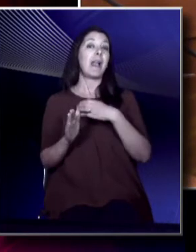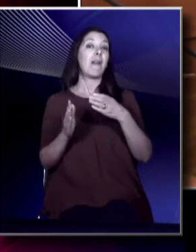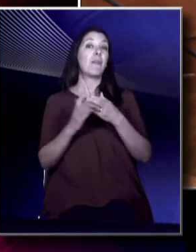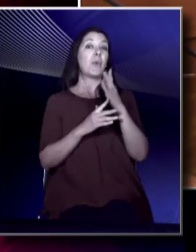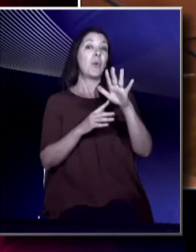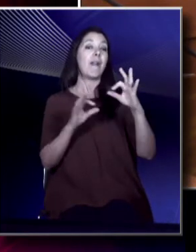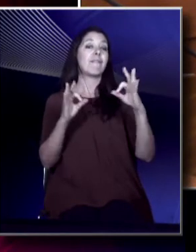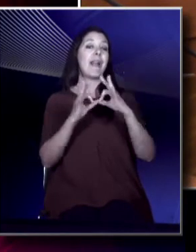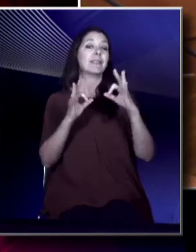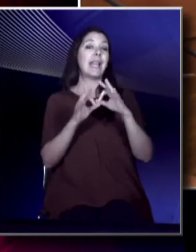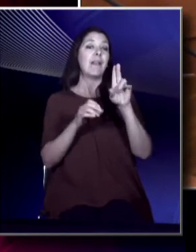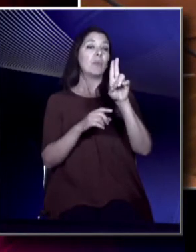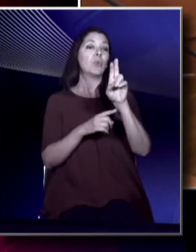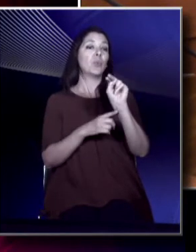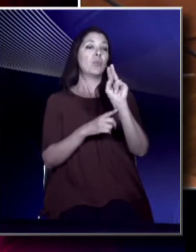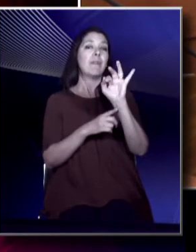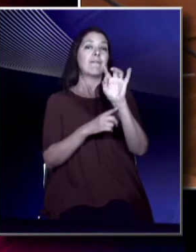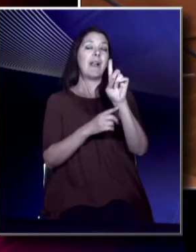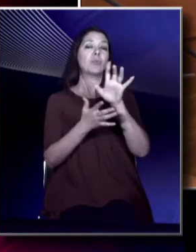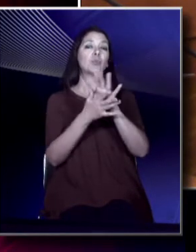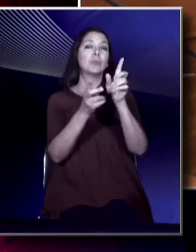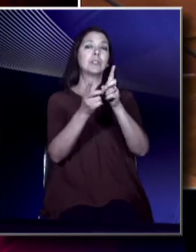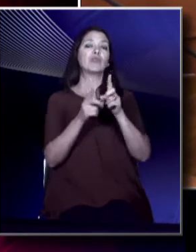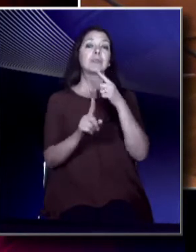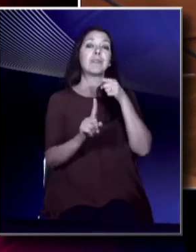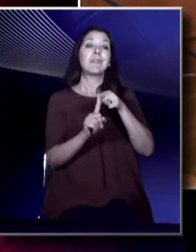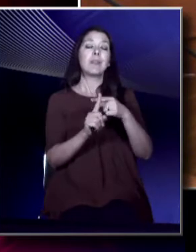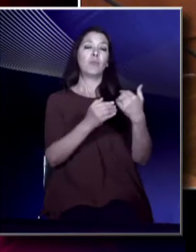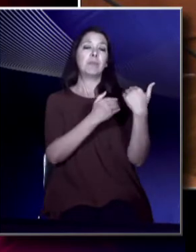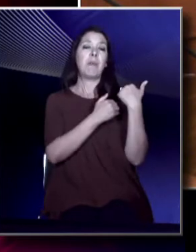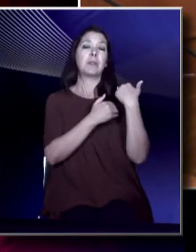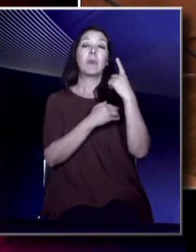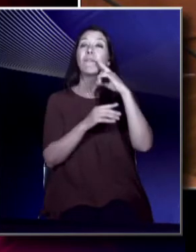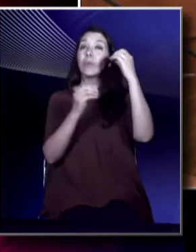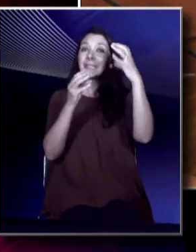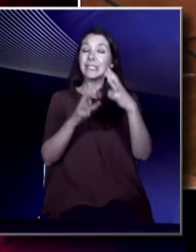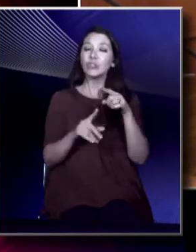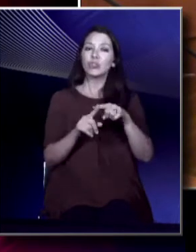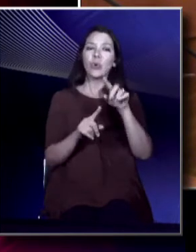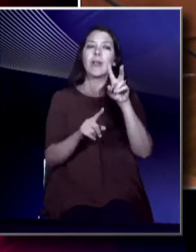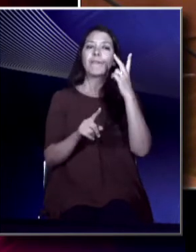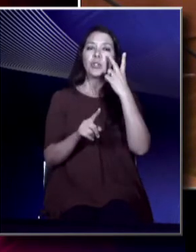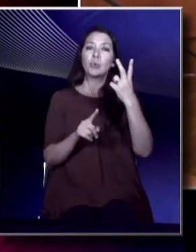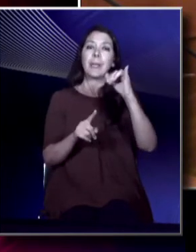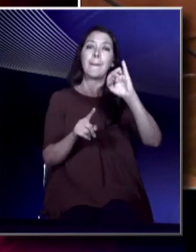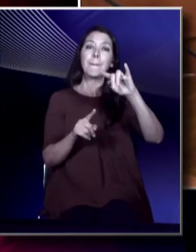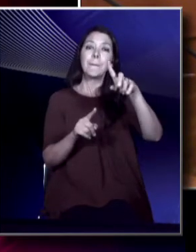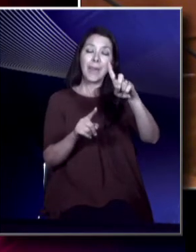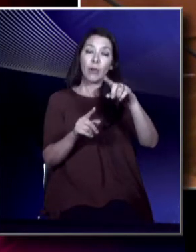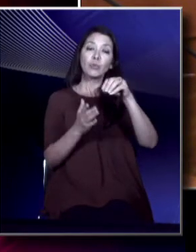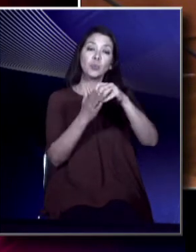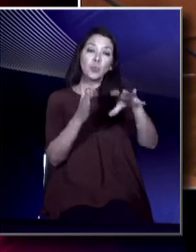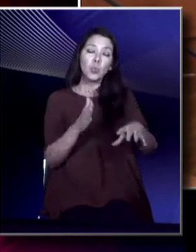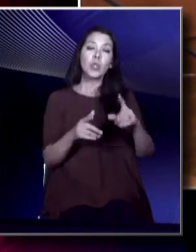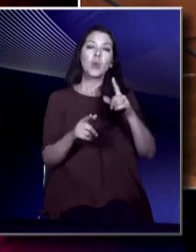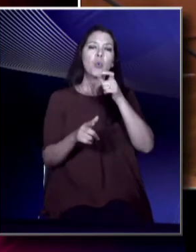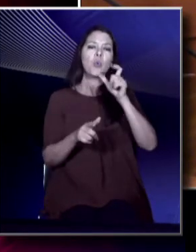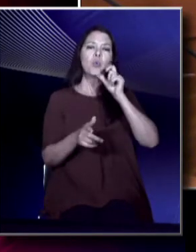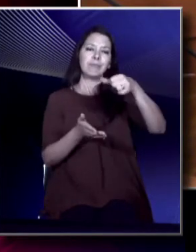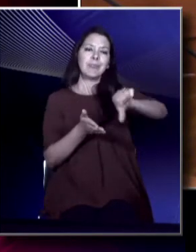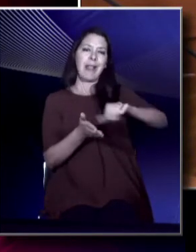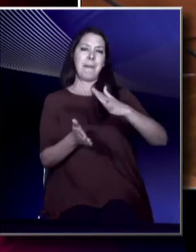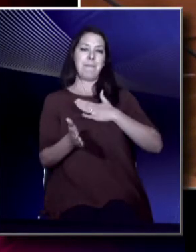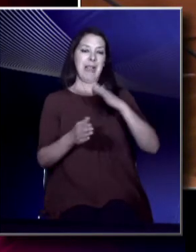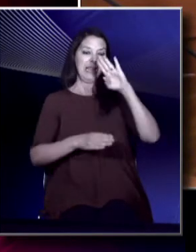Unified School District was responsible for an ASDB teacher of the visually impaired denying my son a free and appropriate public education